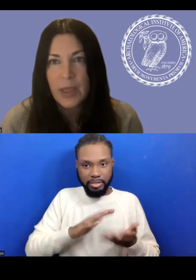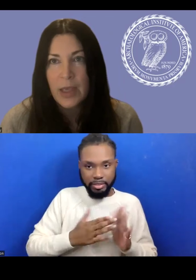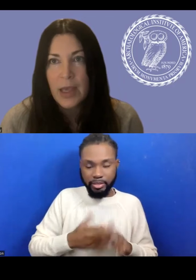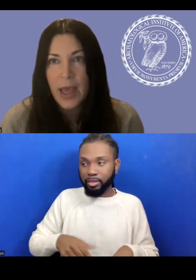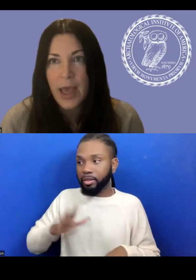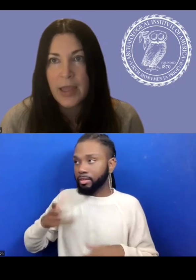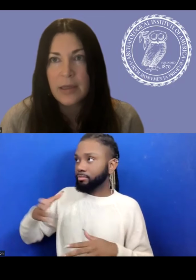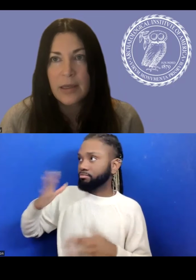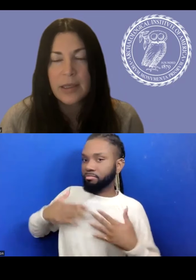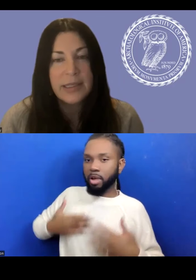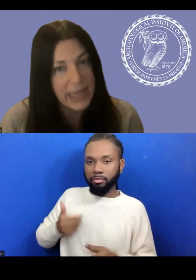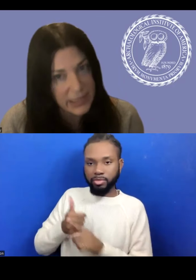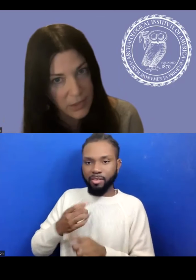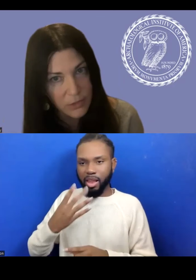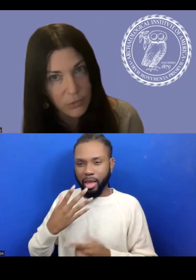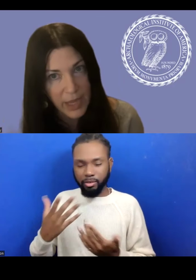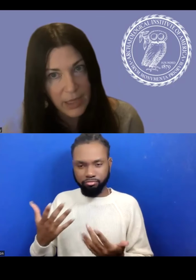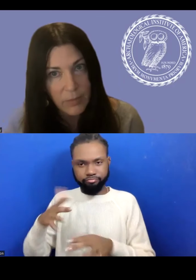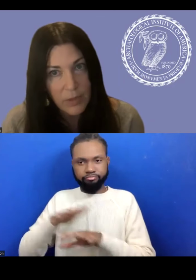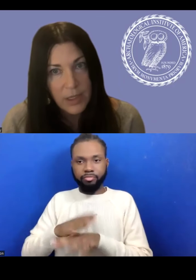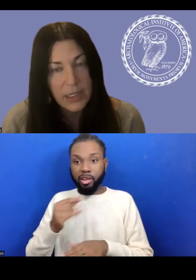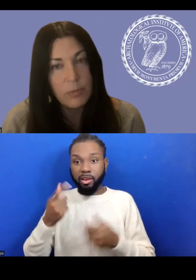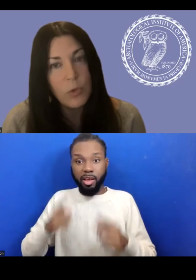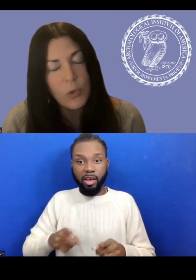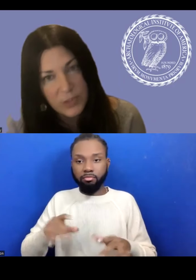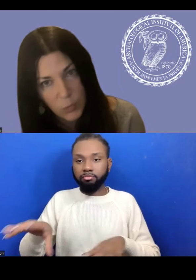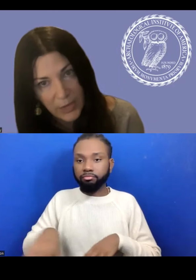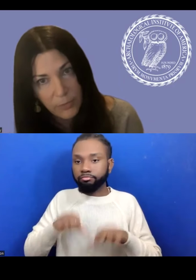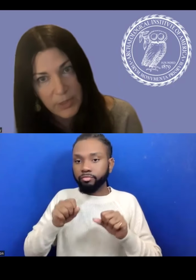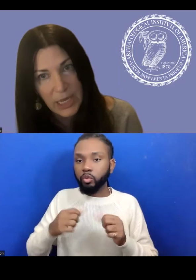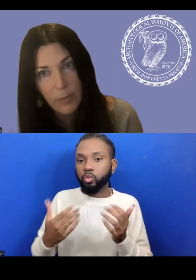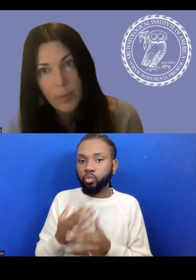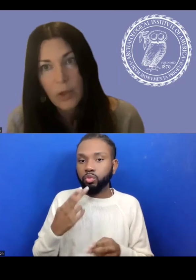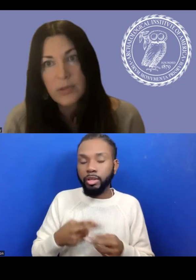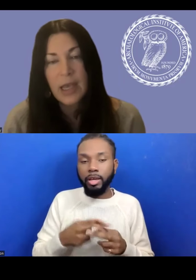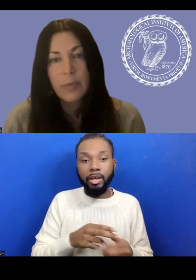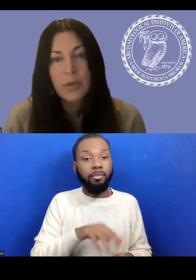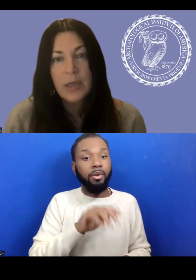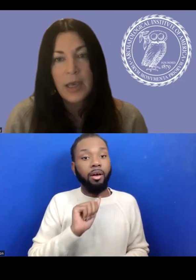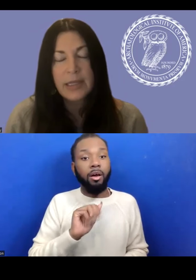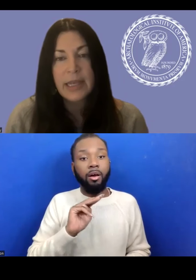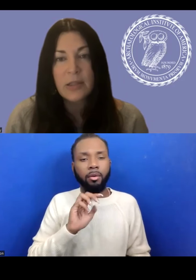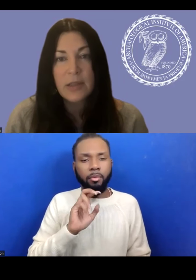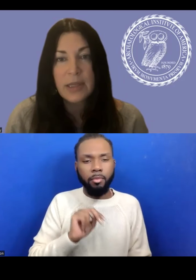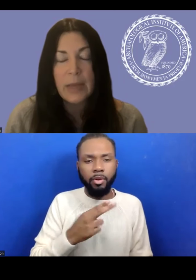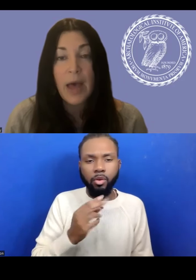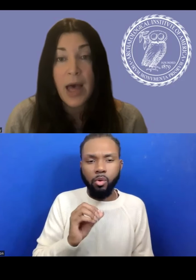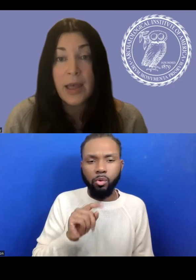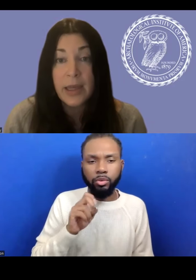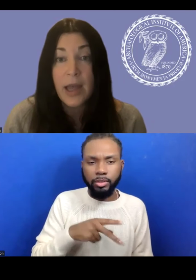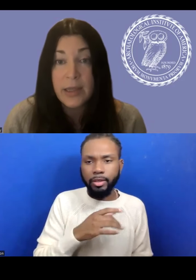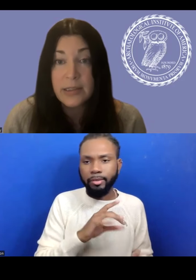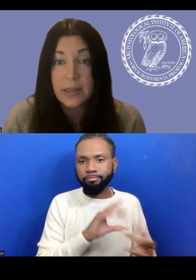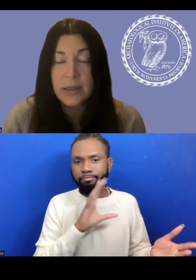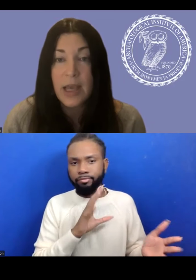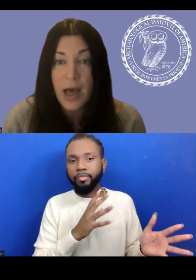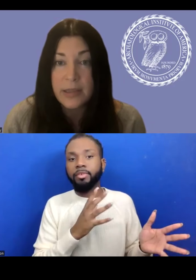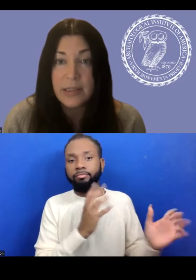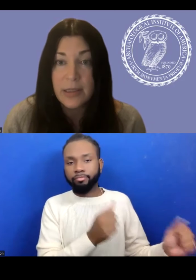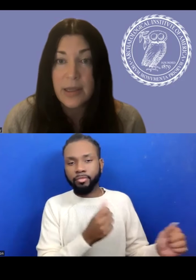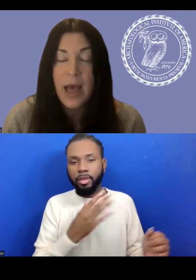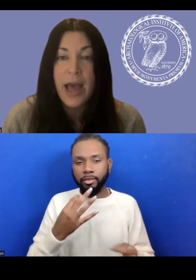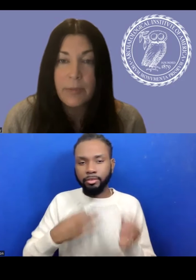doing. And he takes on a new name. He moves away from the name Amenhotep, and he takes on the name Akhenaten,